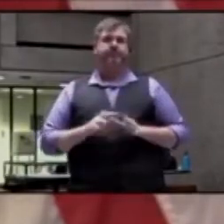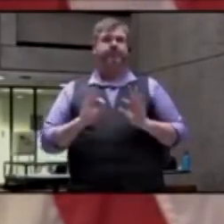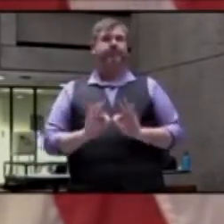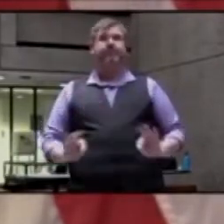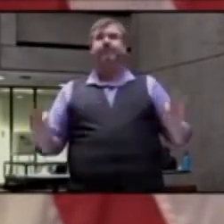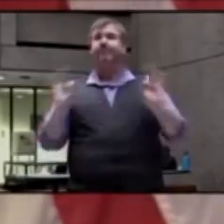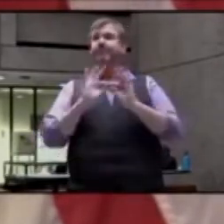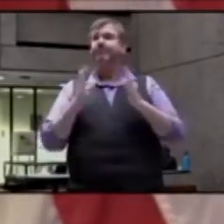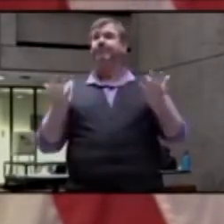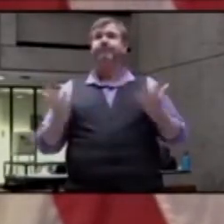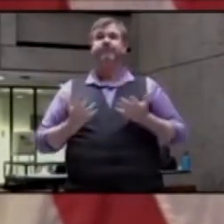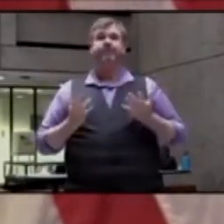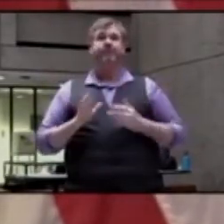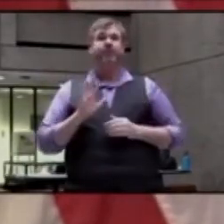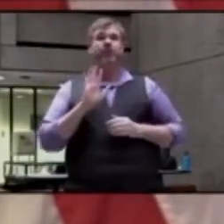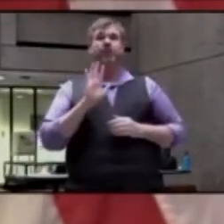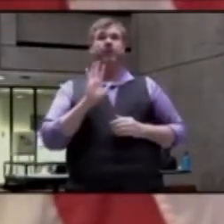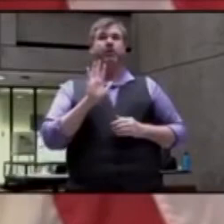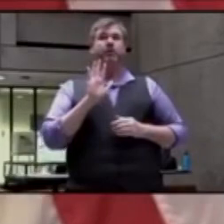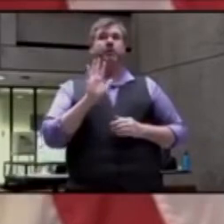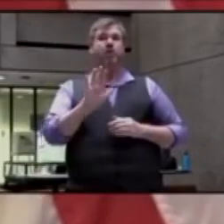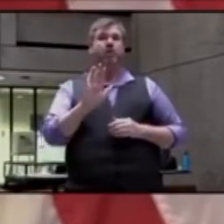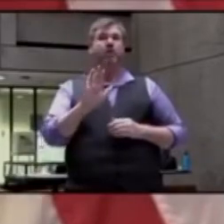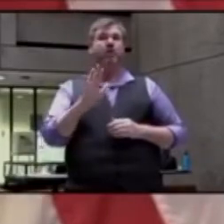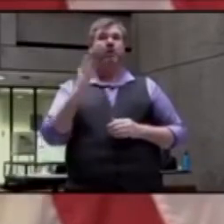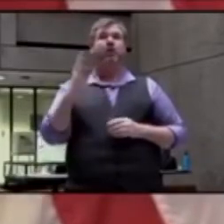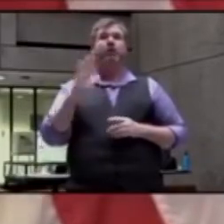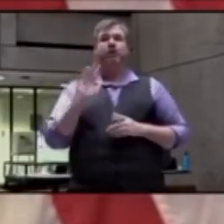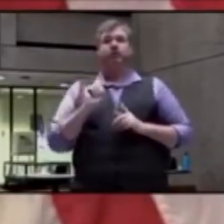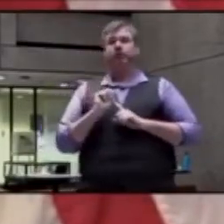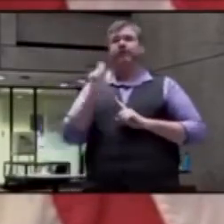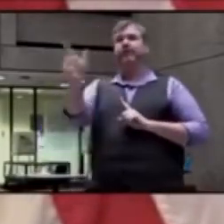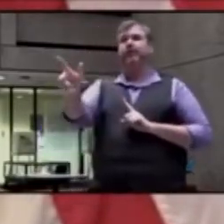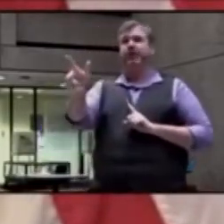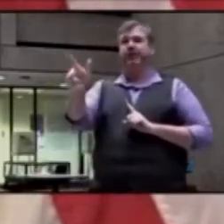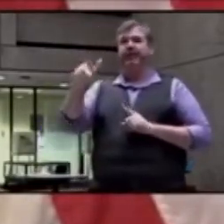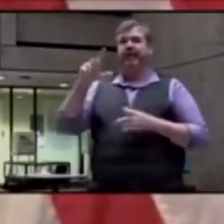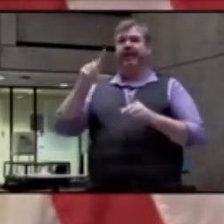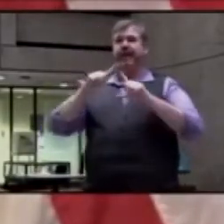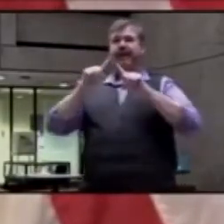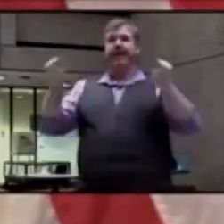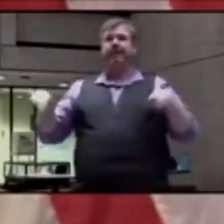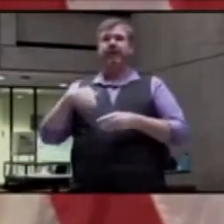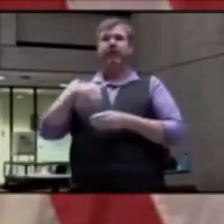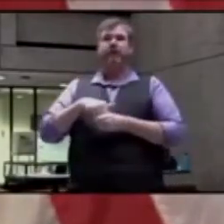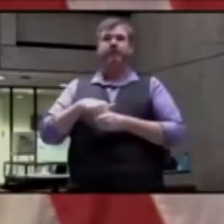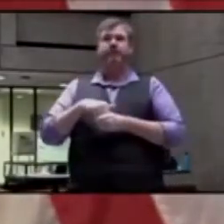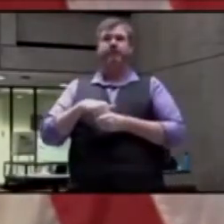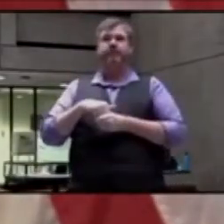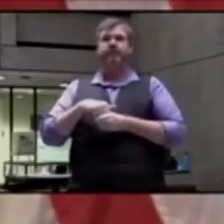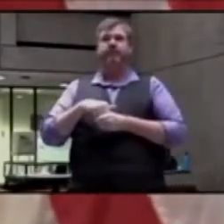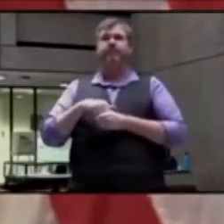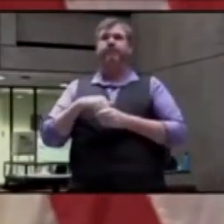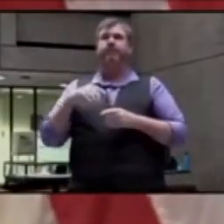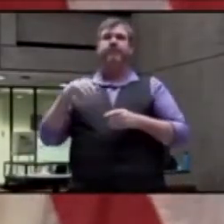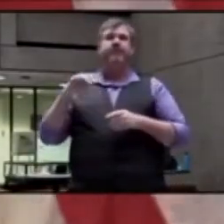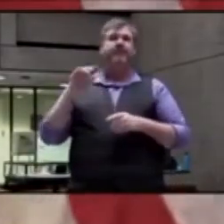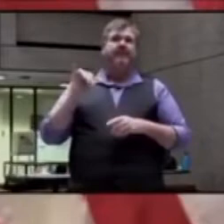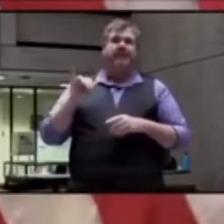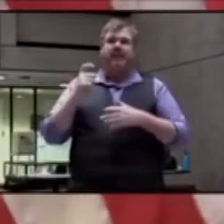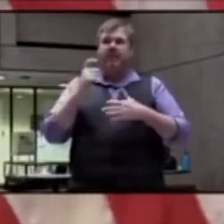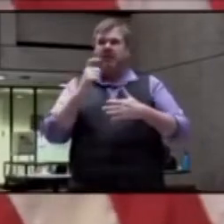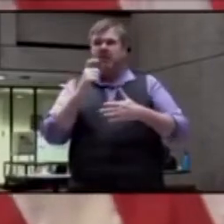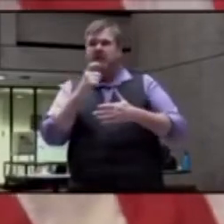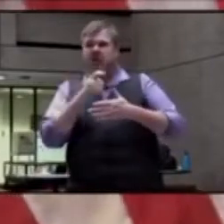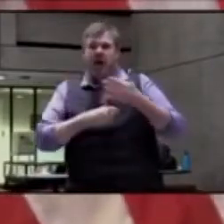envelope that is postage free. No postage required. You don't have to worry about how much it weighs and how many stamps to put on